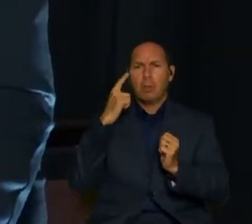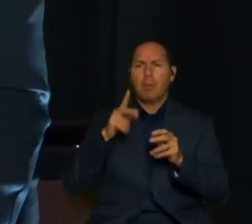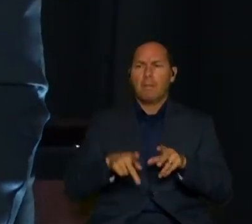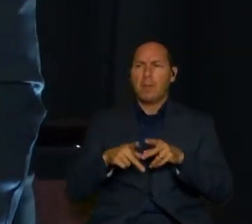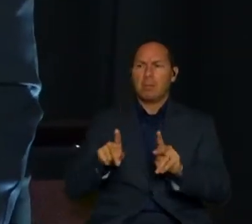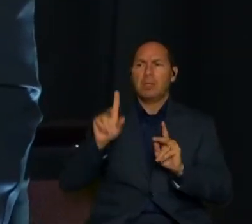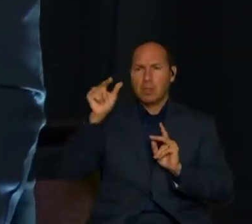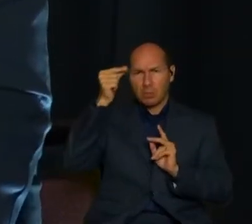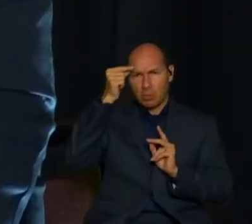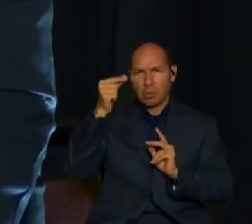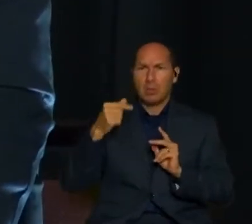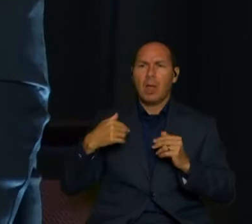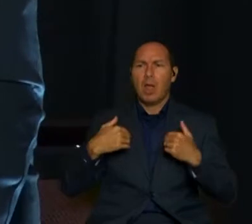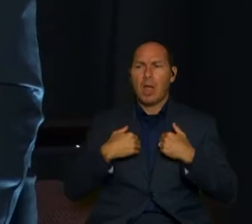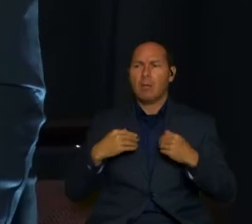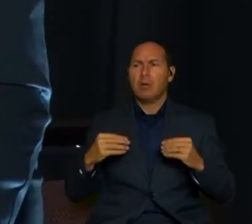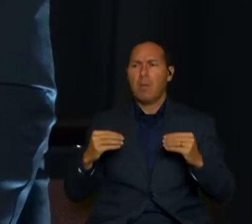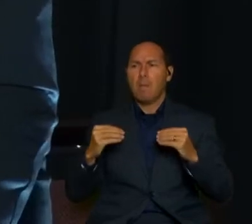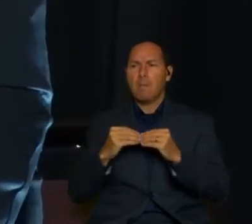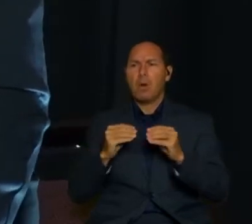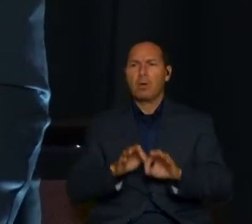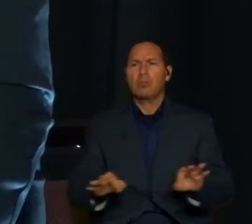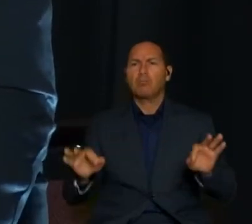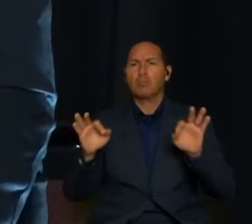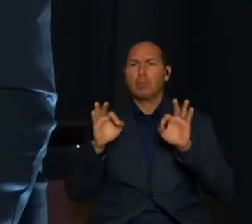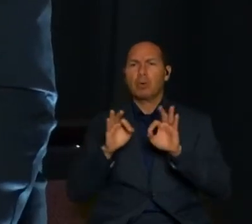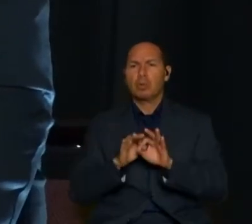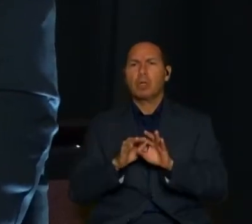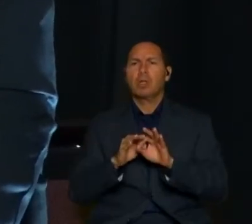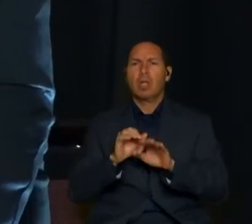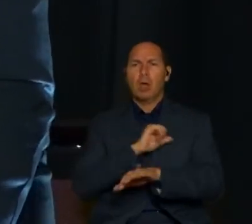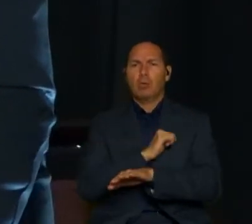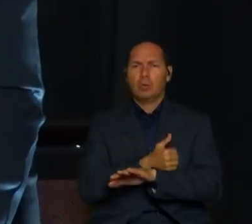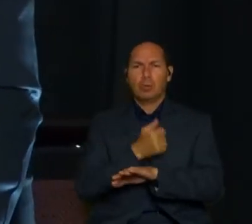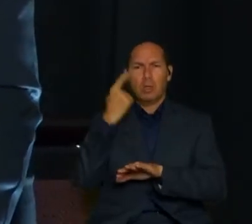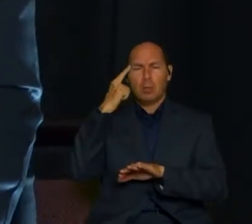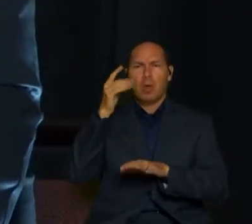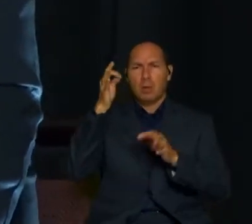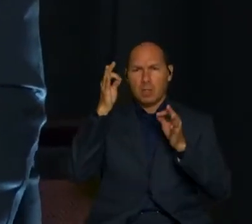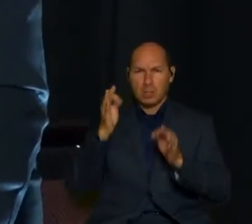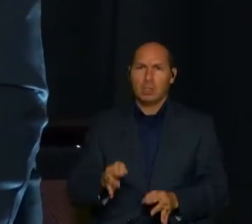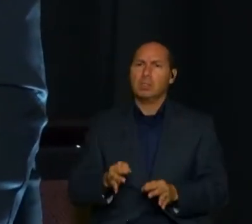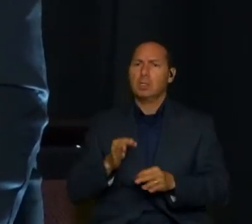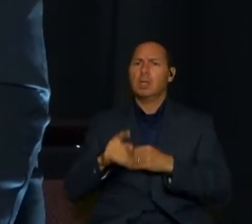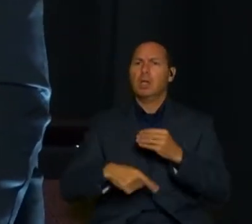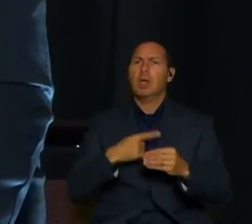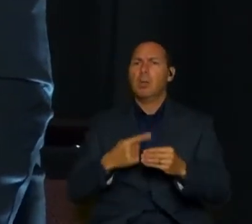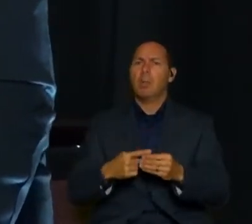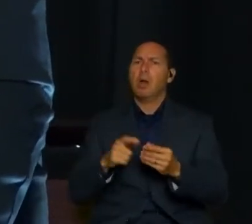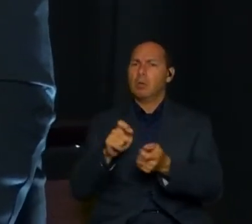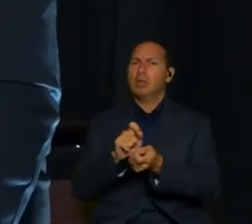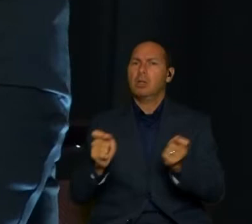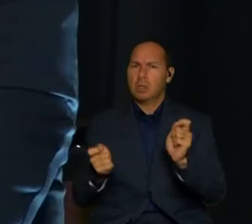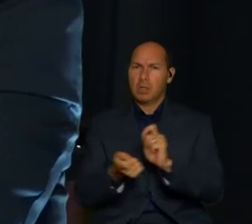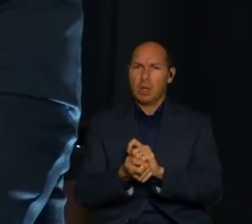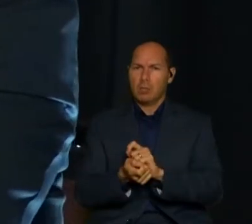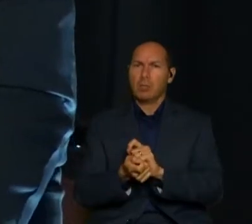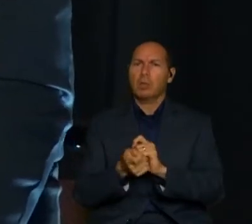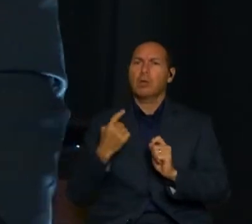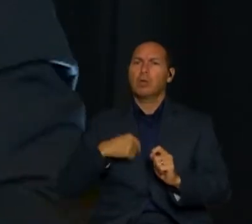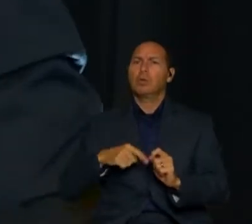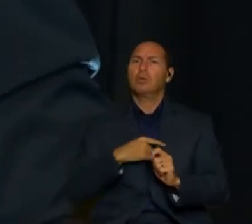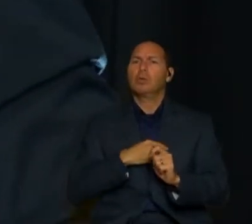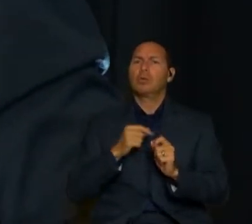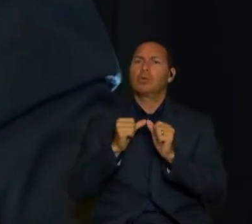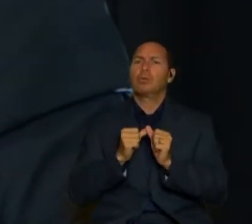have a more meaningful role in defining the civil service reforms parameters. We look forward to continuing